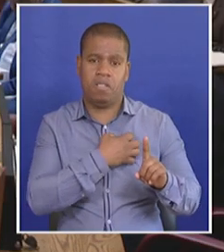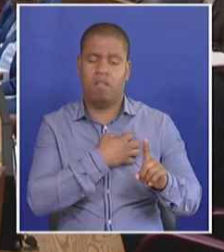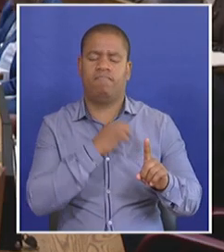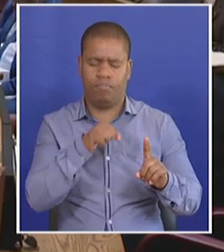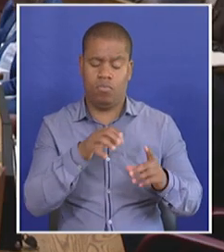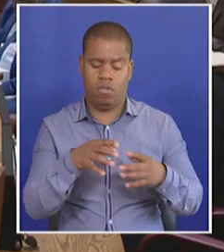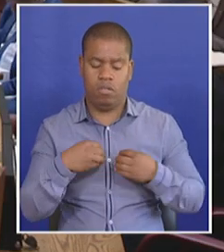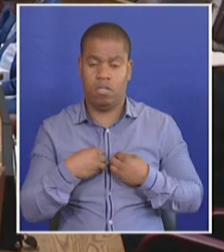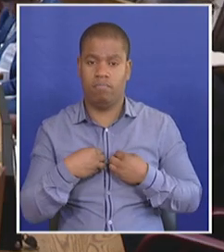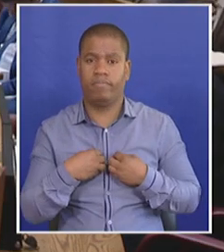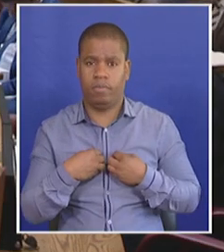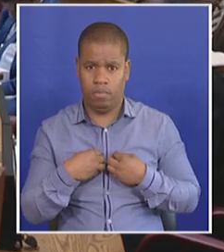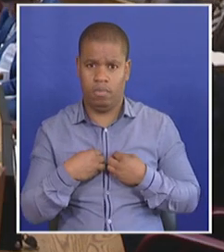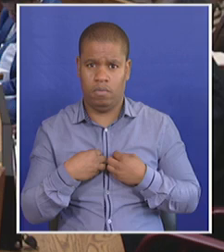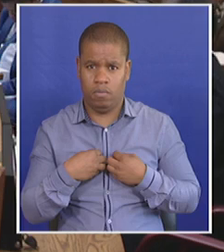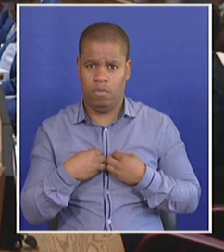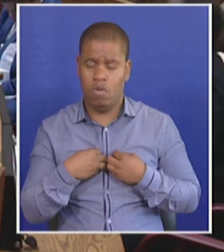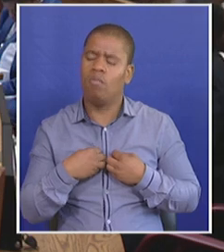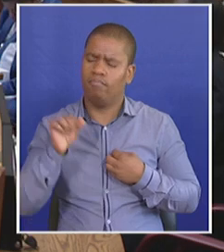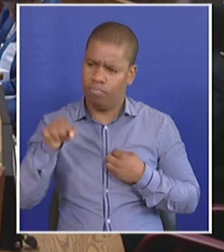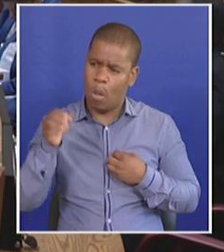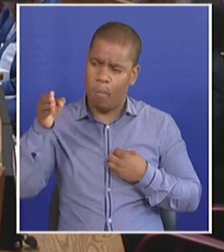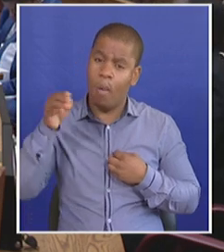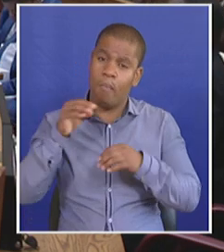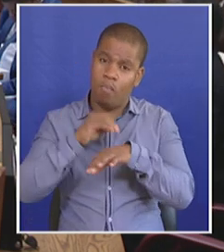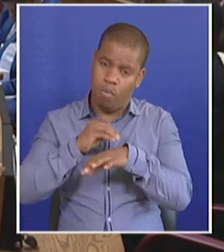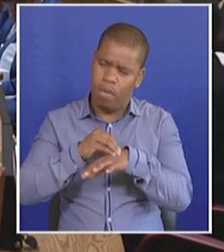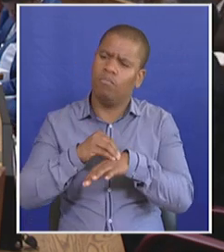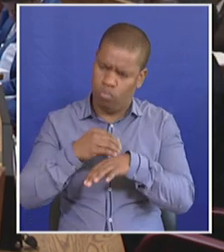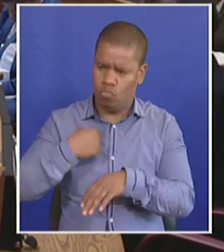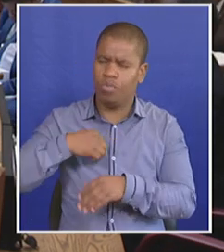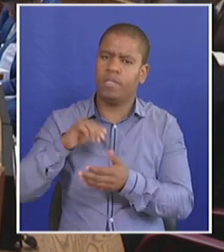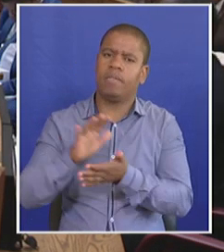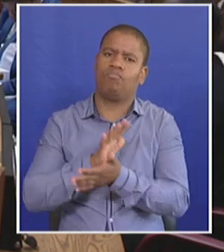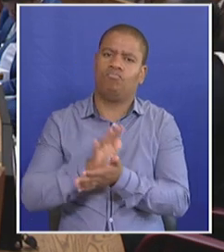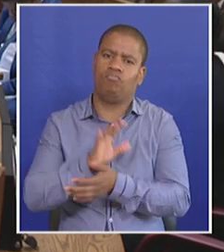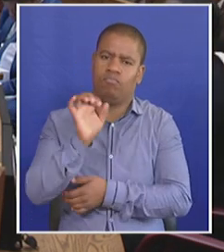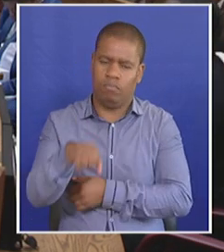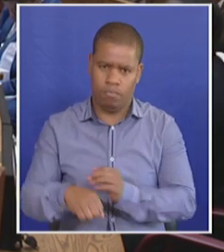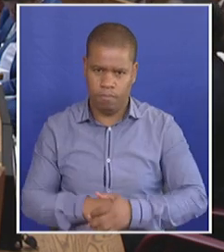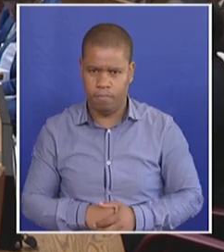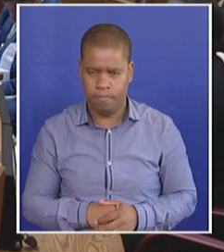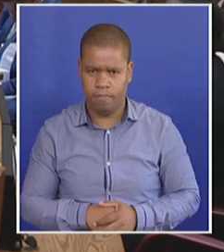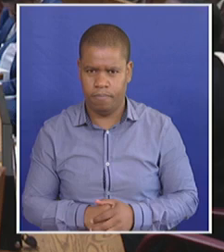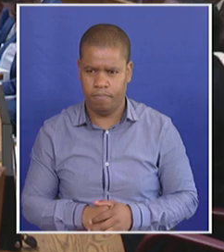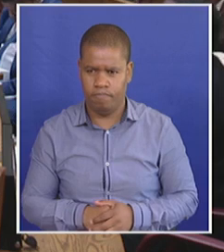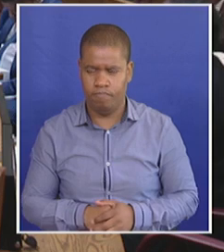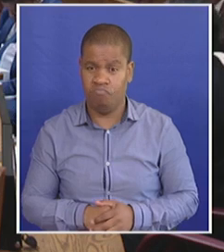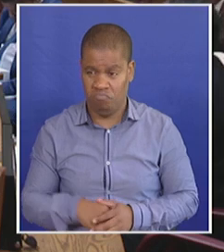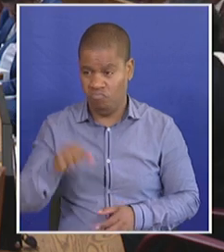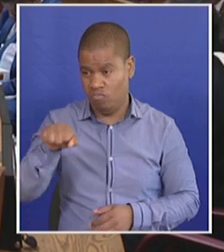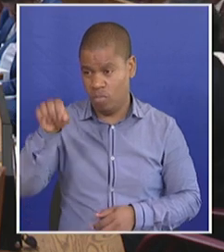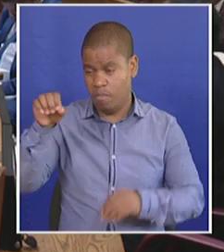that, obviously there are problems, and we appreciate that. Having the systems that they